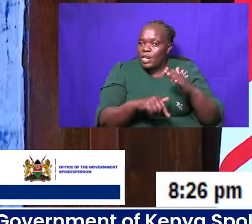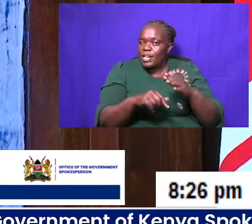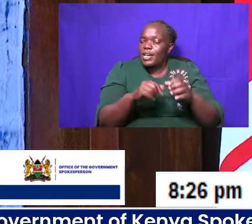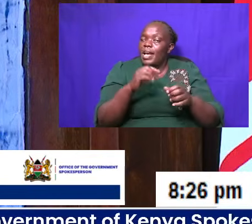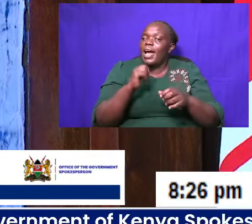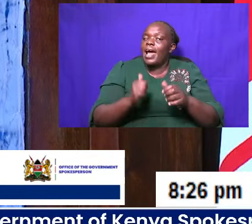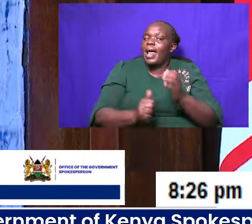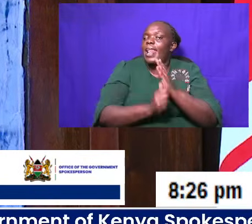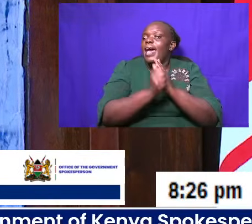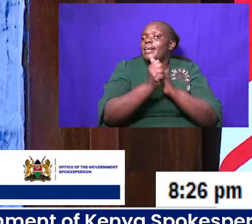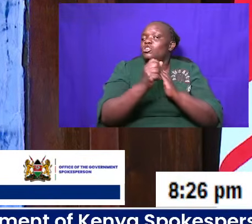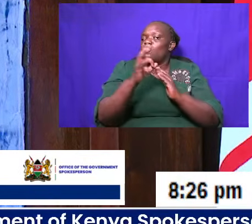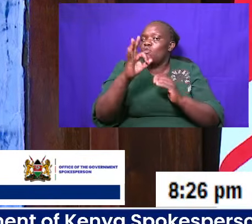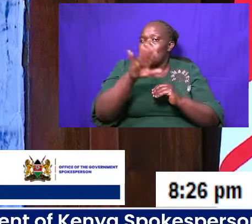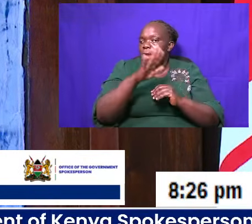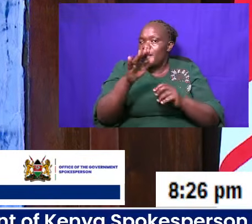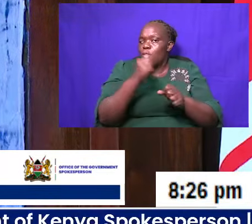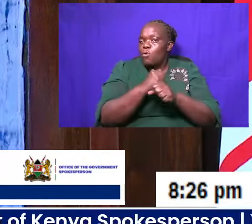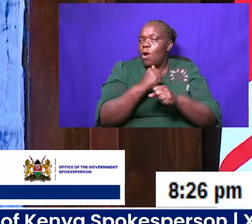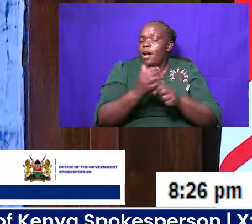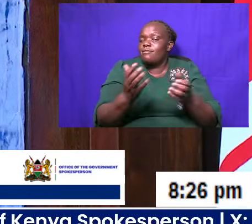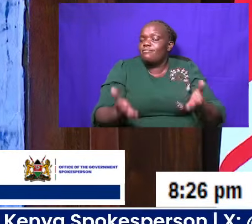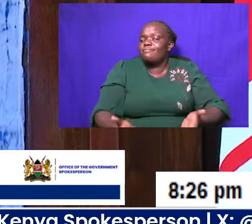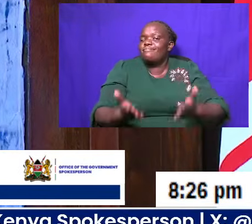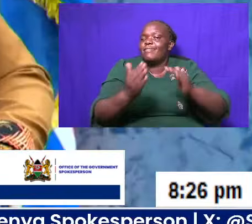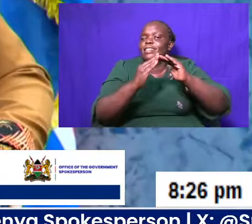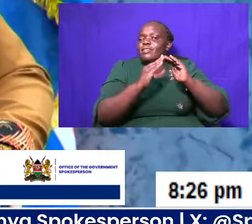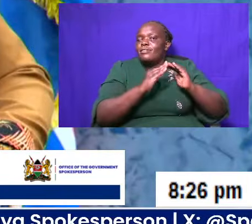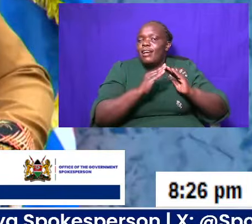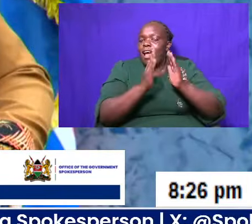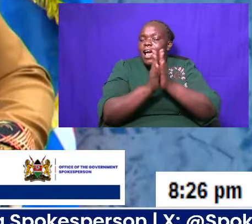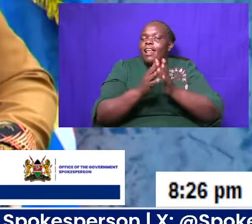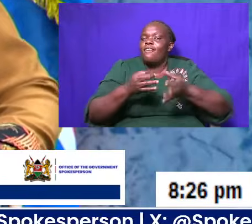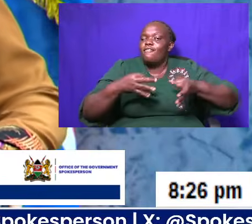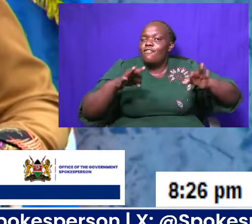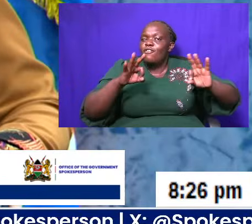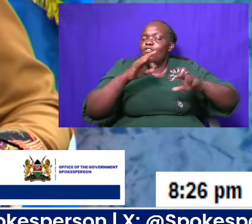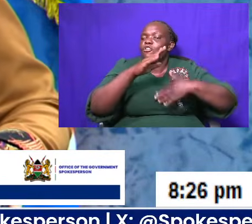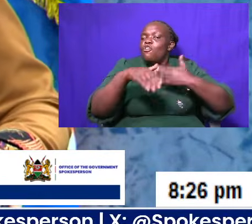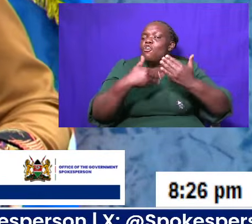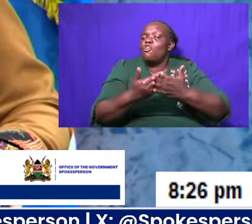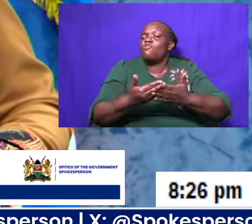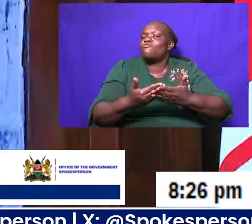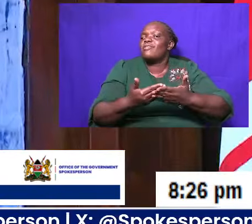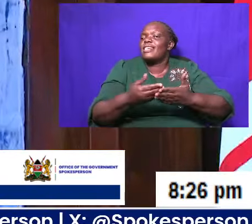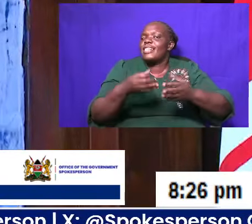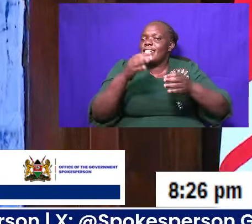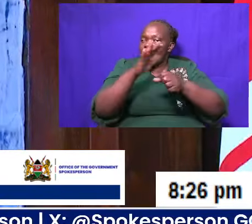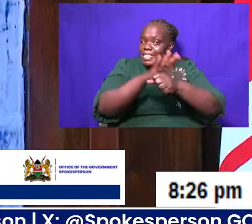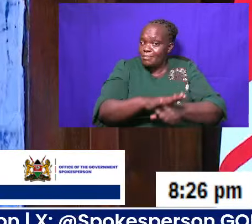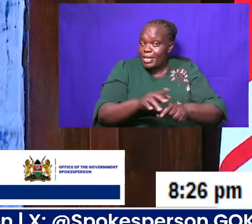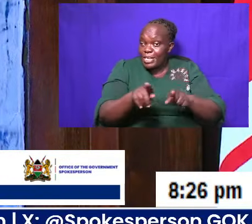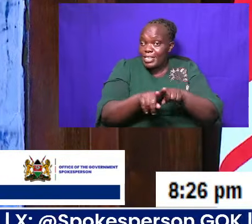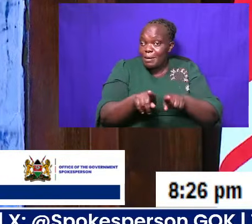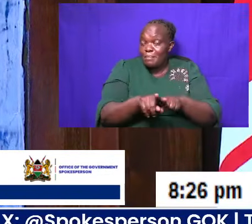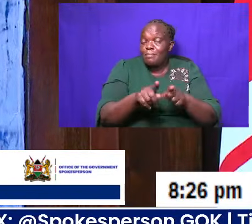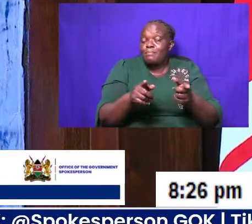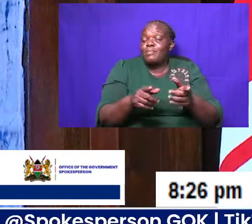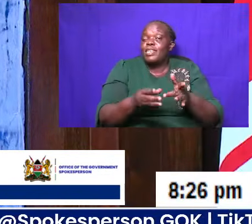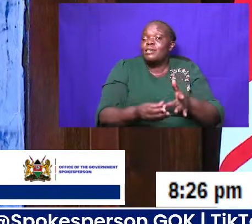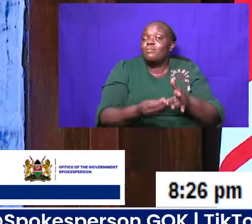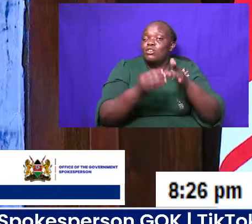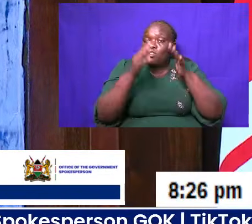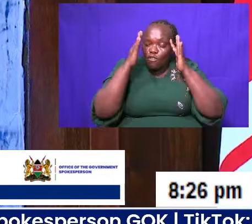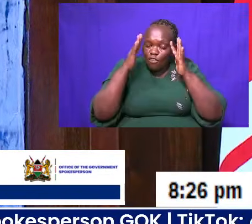Our work is to promote equality and freedom from all forms of discrimination, giving special focus